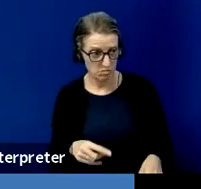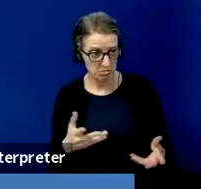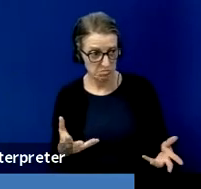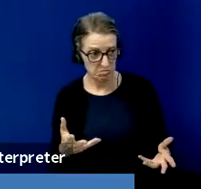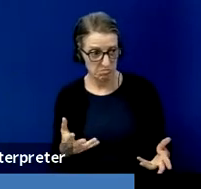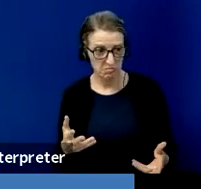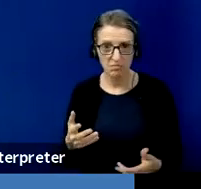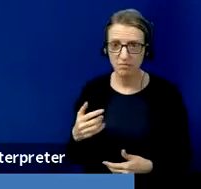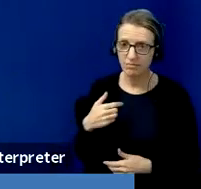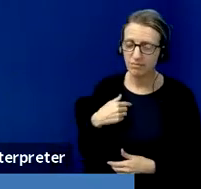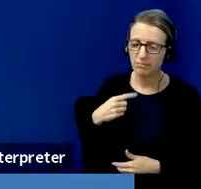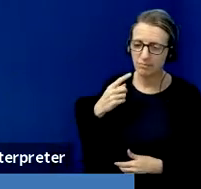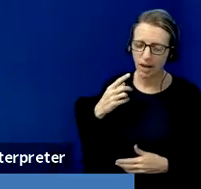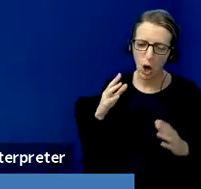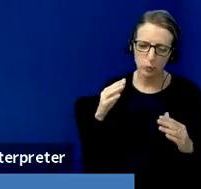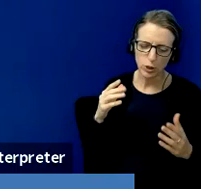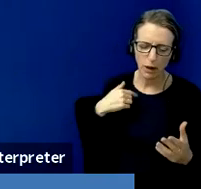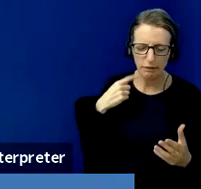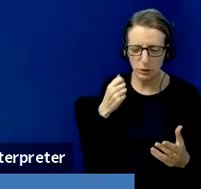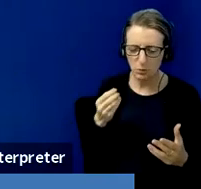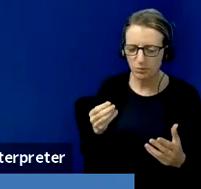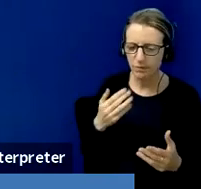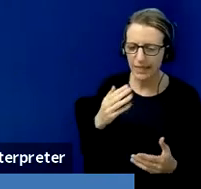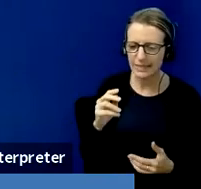I hope so, Andrew. Thank you. Okay.